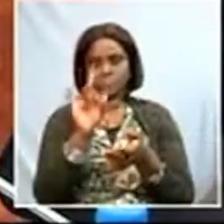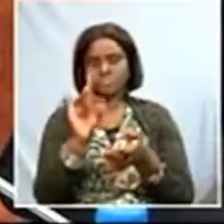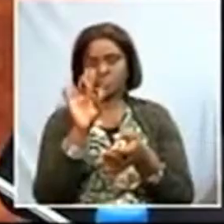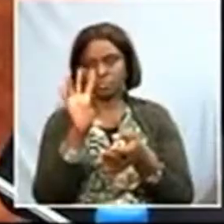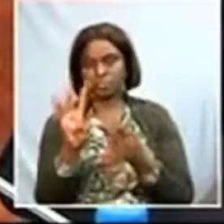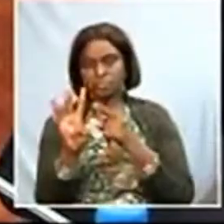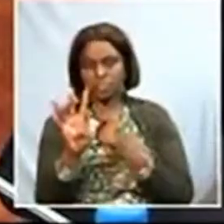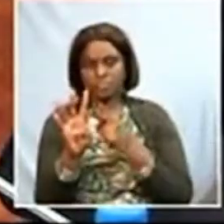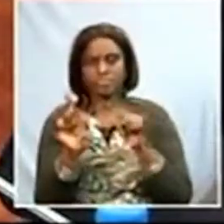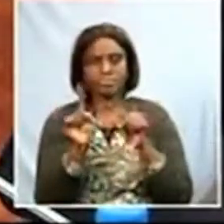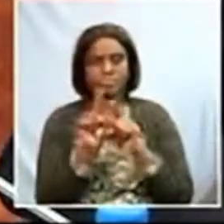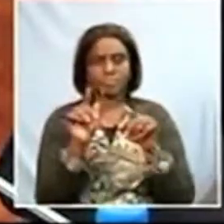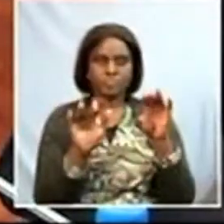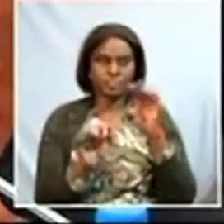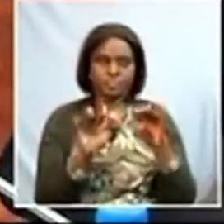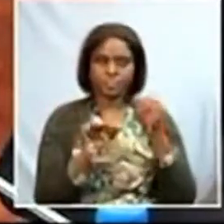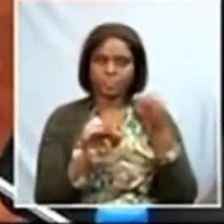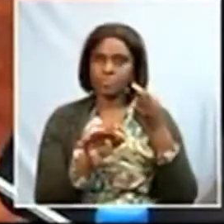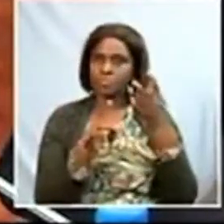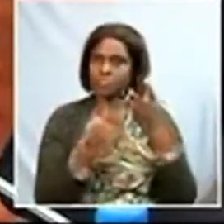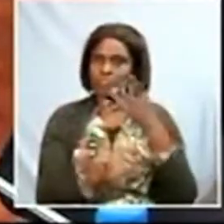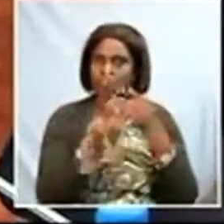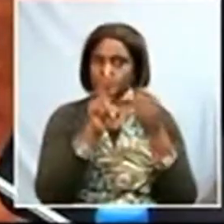5,484. And the balance of